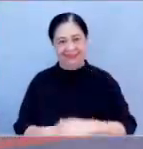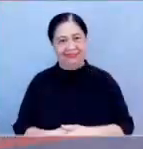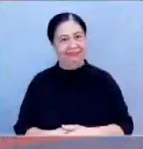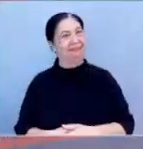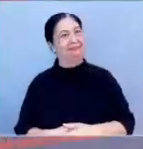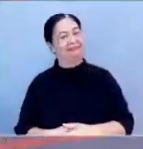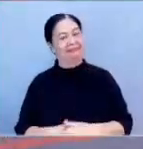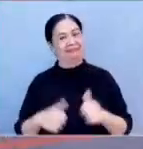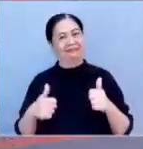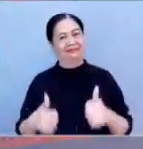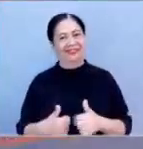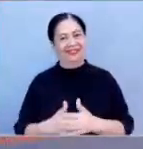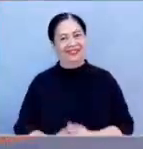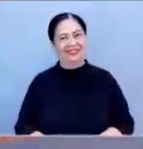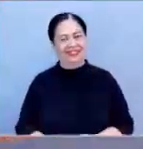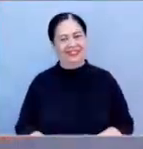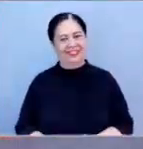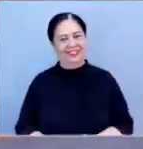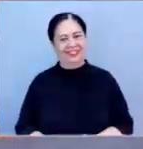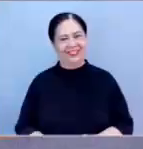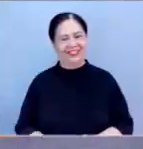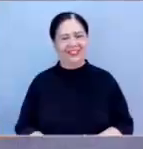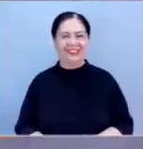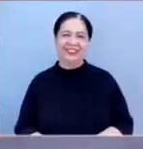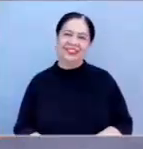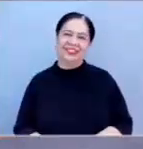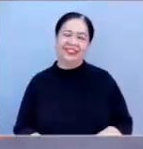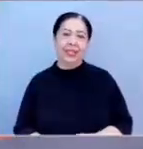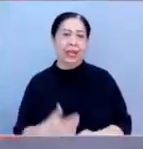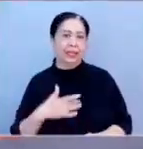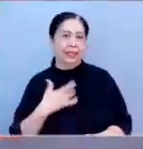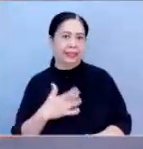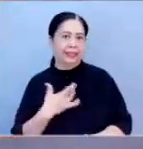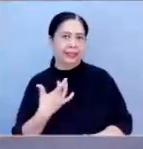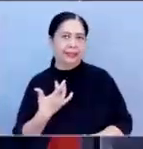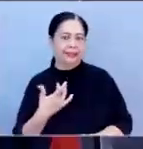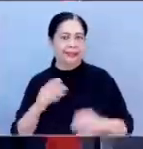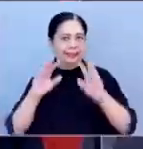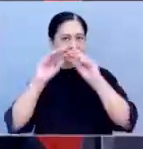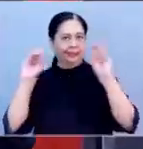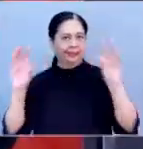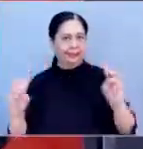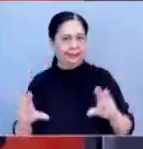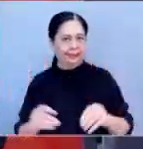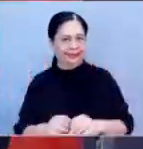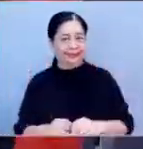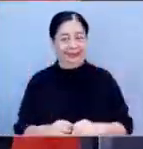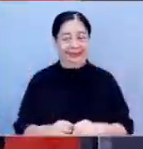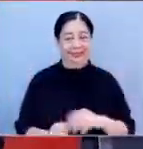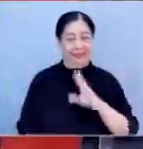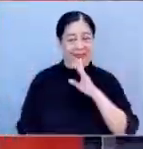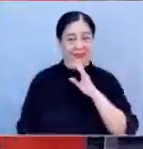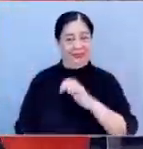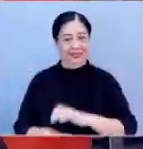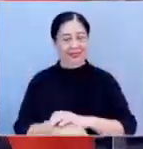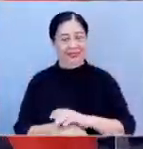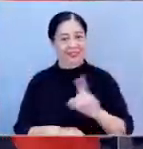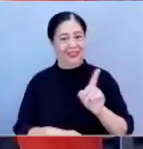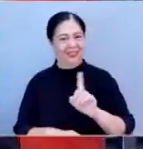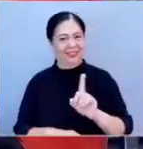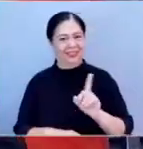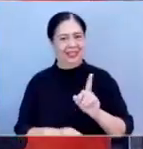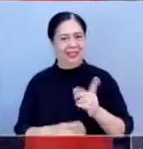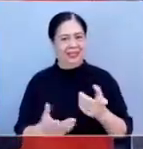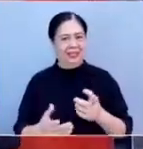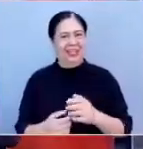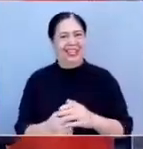eh? Oh, yeah. Side of the couch. Ginawa yung Justin natin. Pero yung feeling of Christmas, I mean, the feeling of Christmas, Ryan. No, yeah, of course. Alamin natin yung